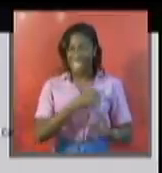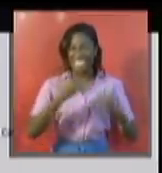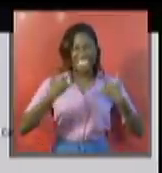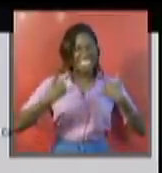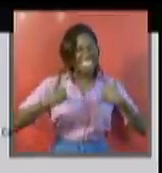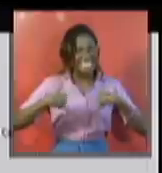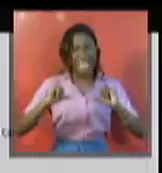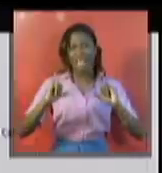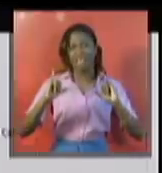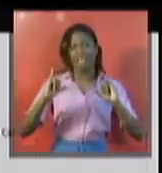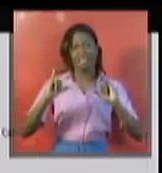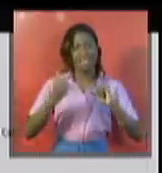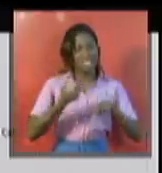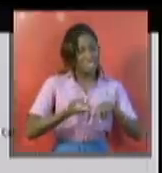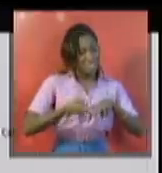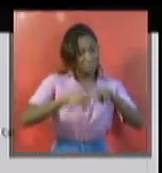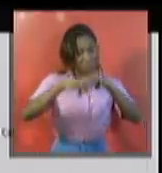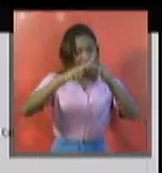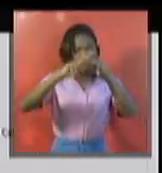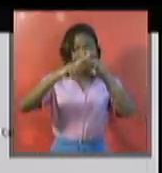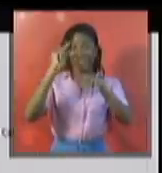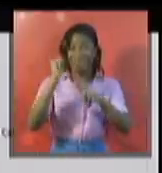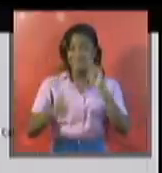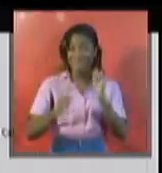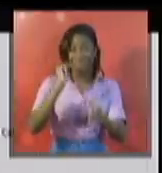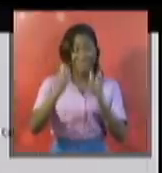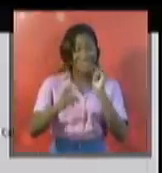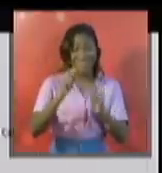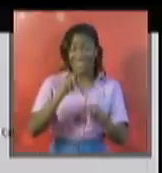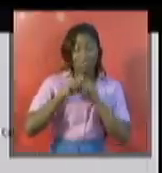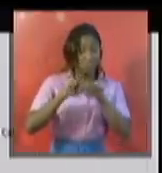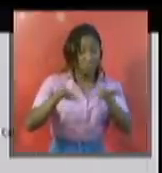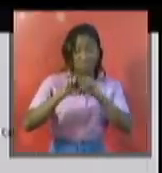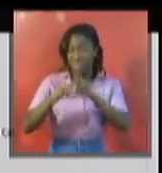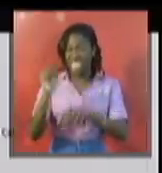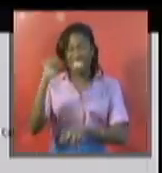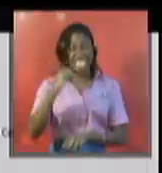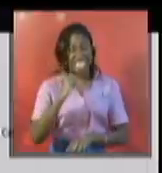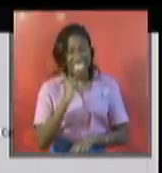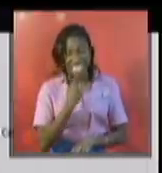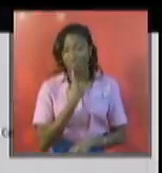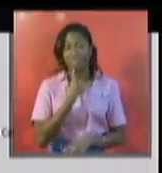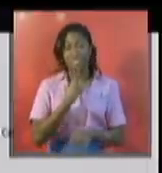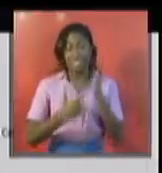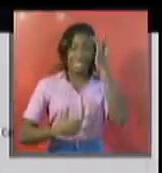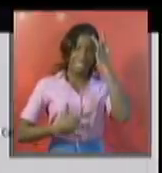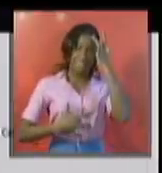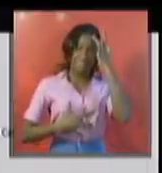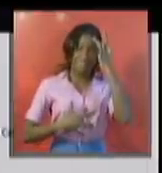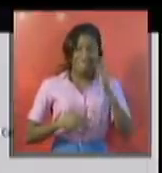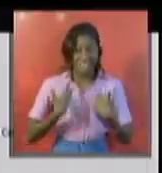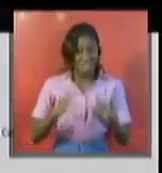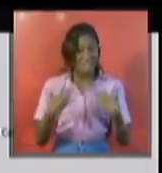an accelerating, intense, and very serious pandemic. It has not ended.